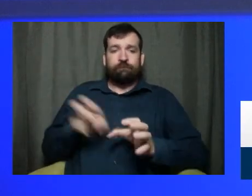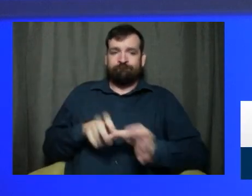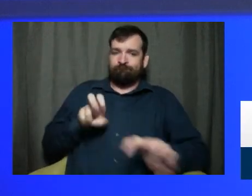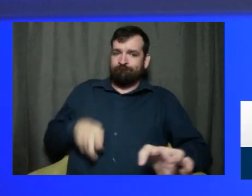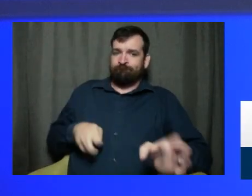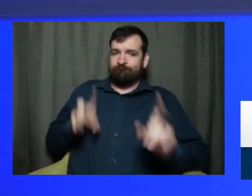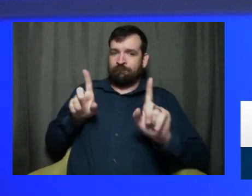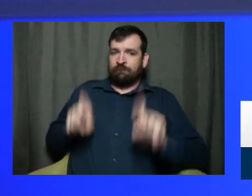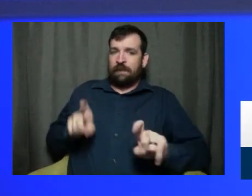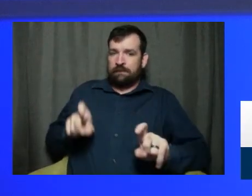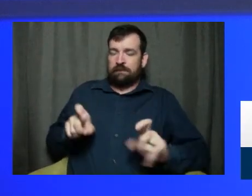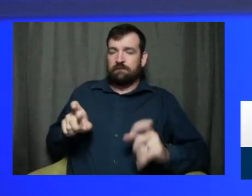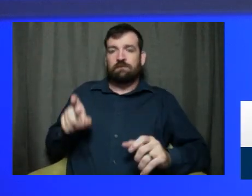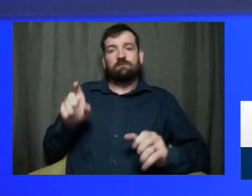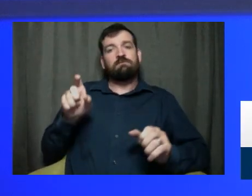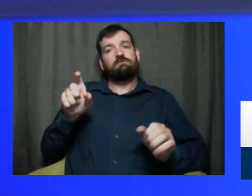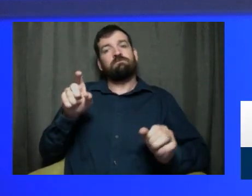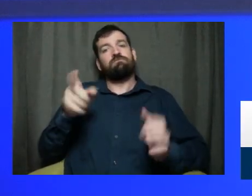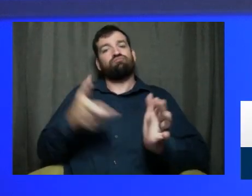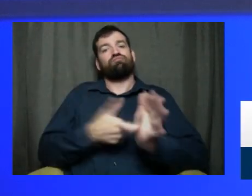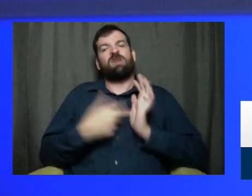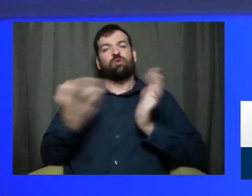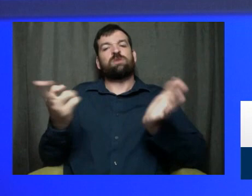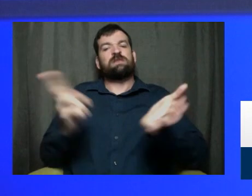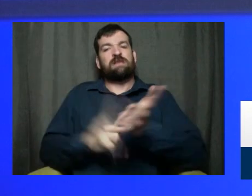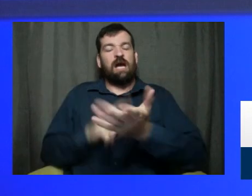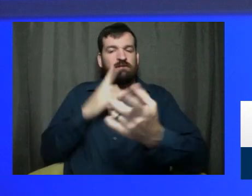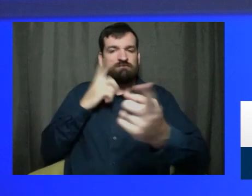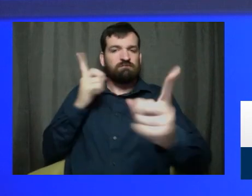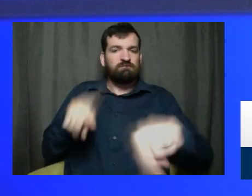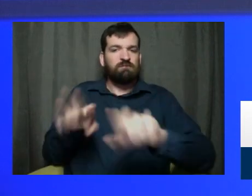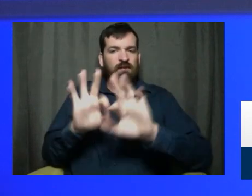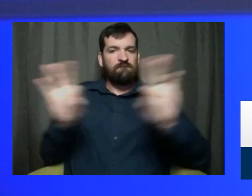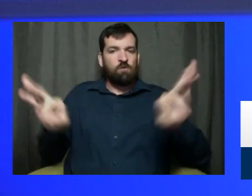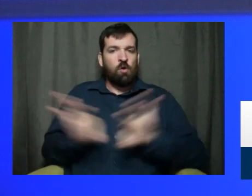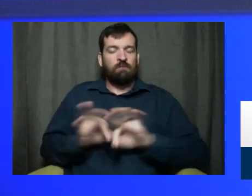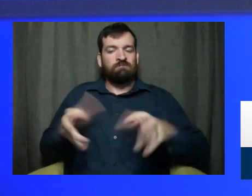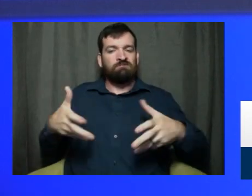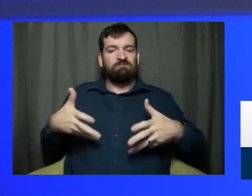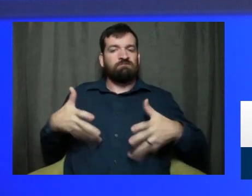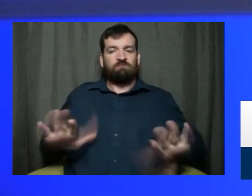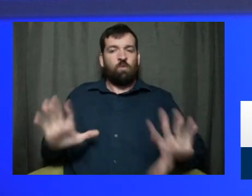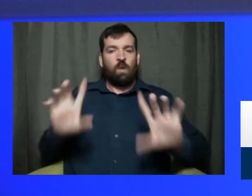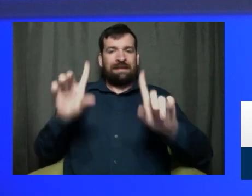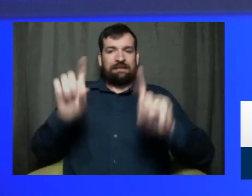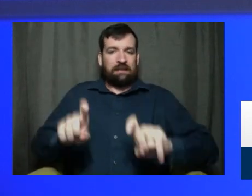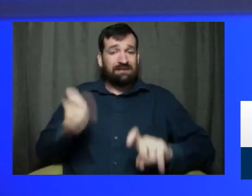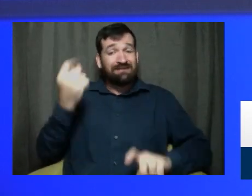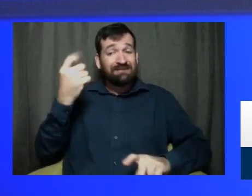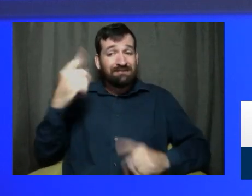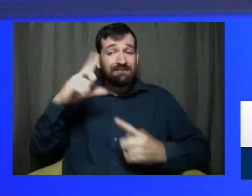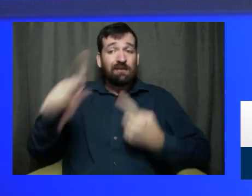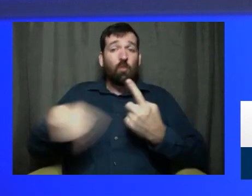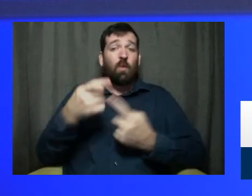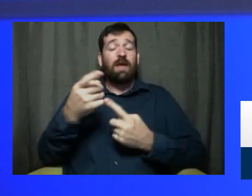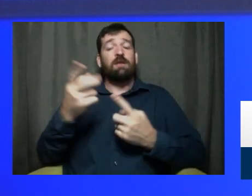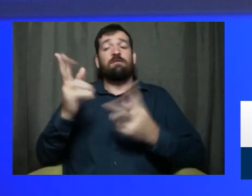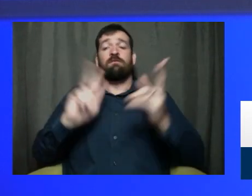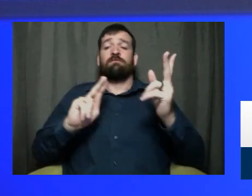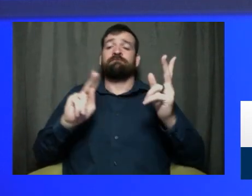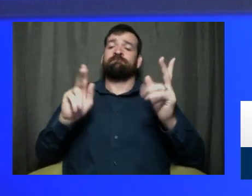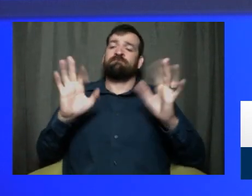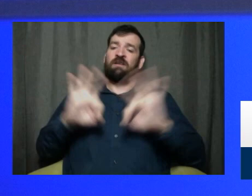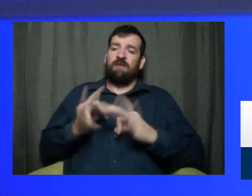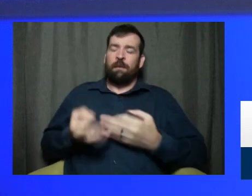sign a consent form to defer the test that the state has put out. Whenever I've had families that are hesitant to